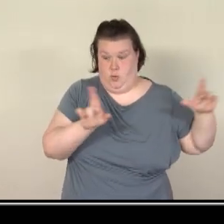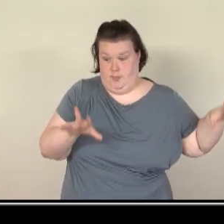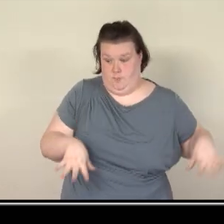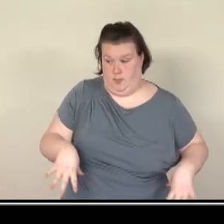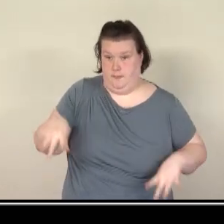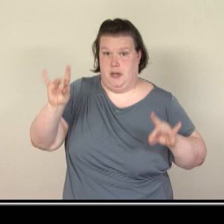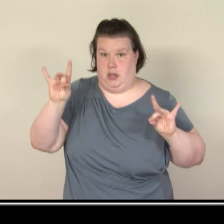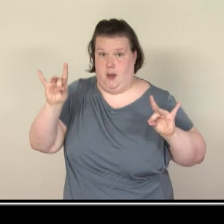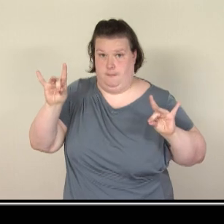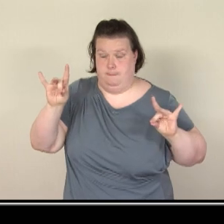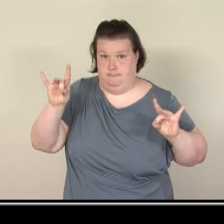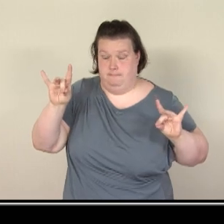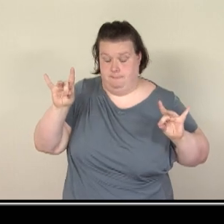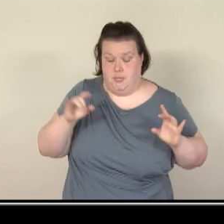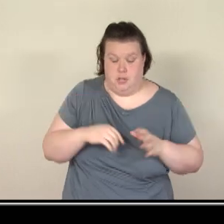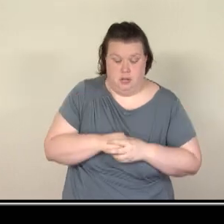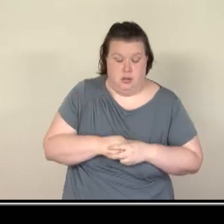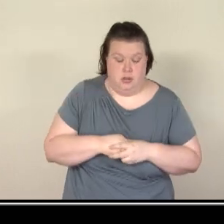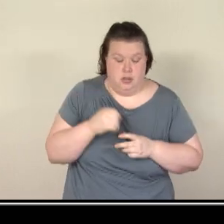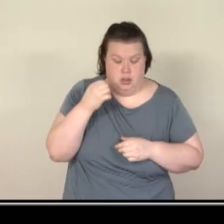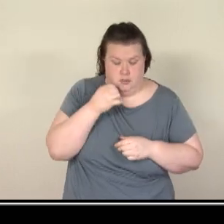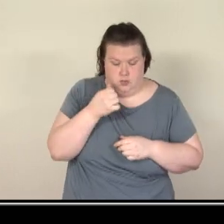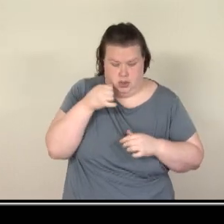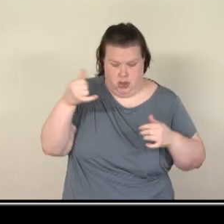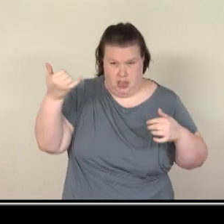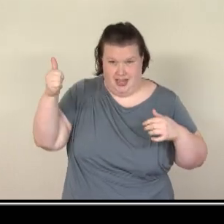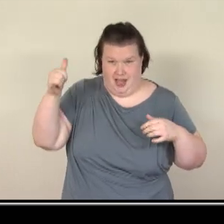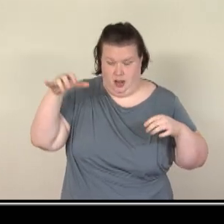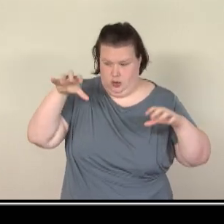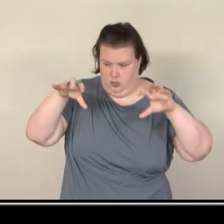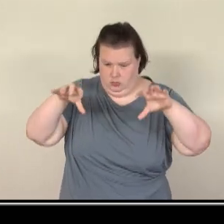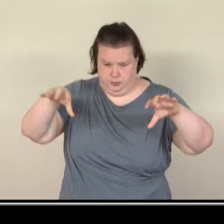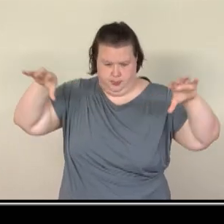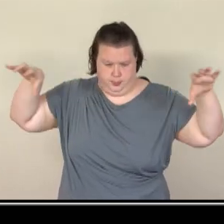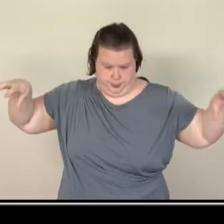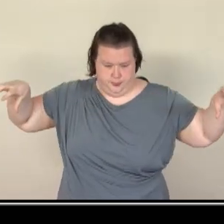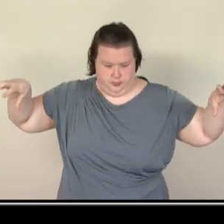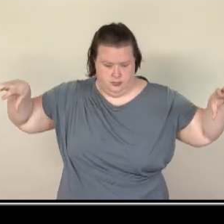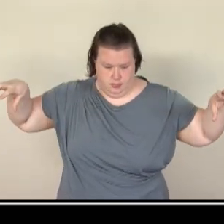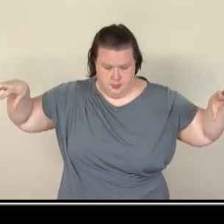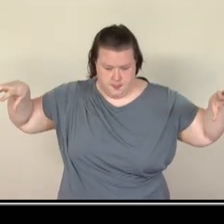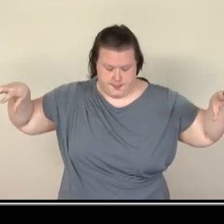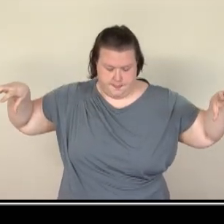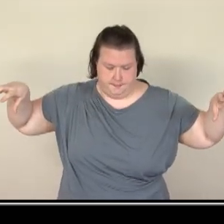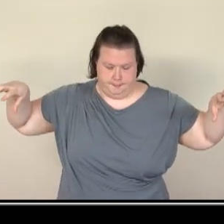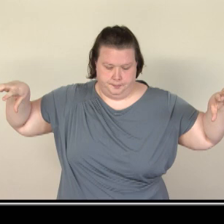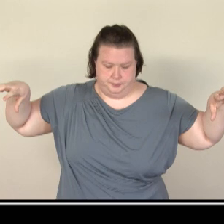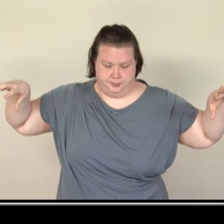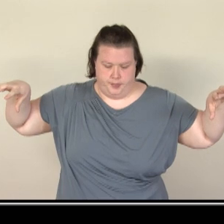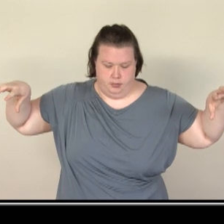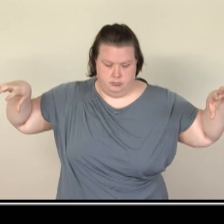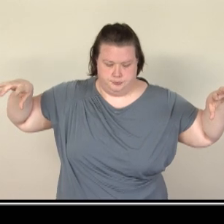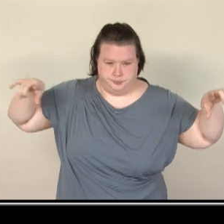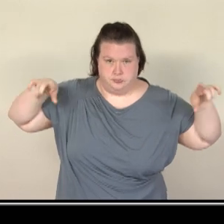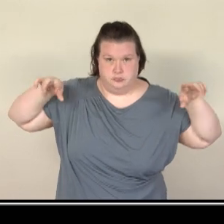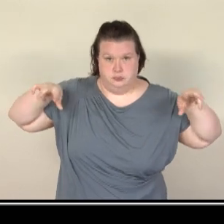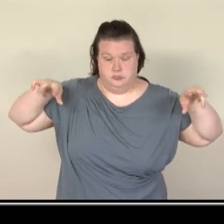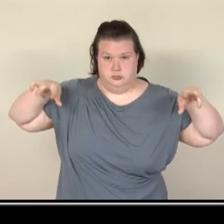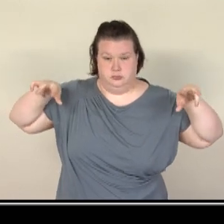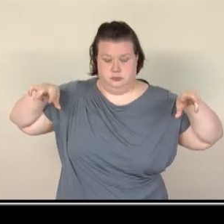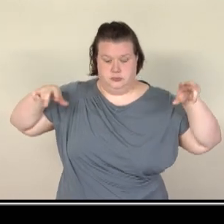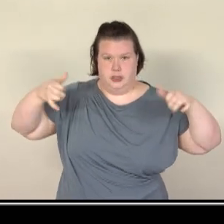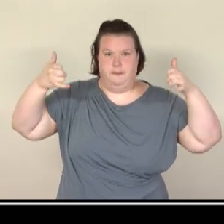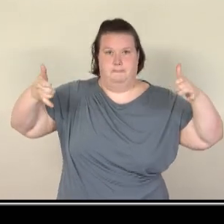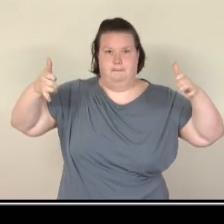pickup each day. And then the yellow that you see on those, the 2 sections of the site plan there represent